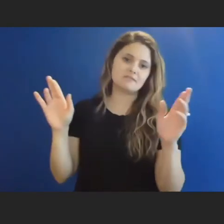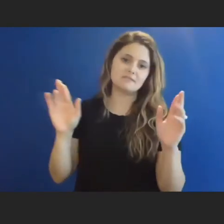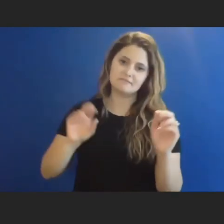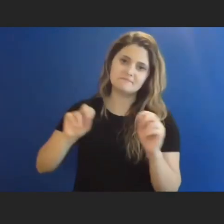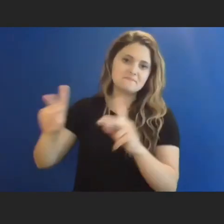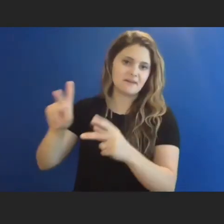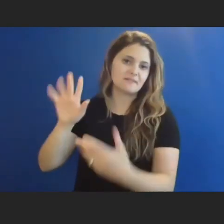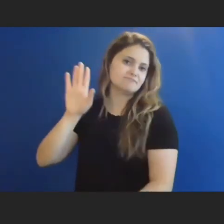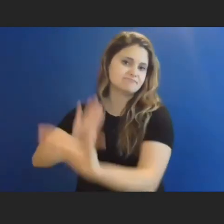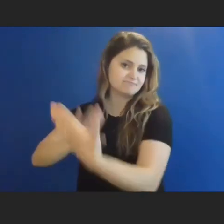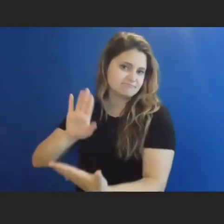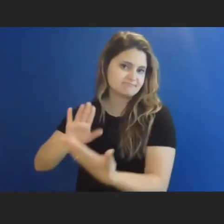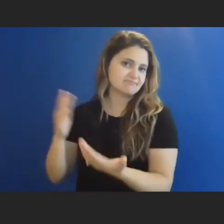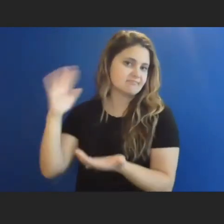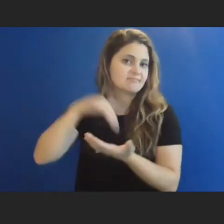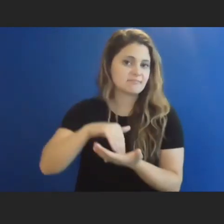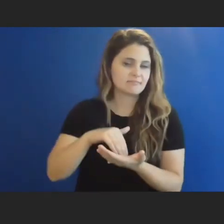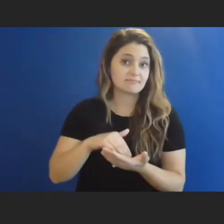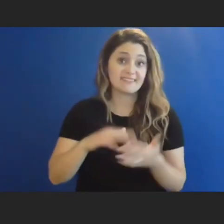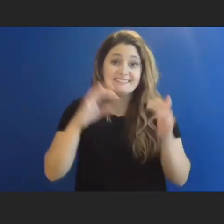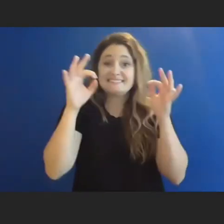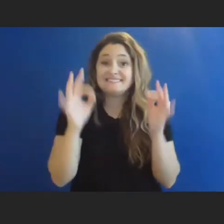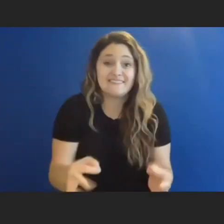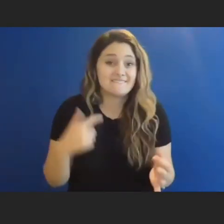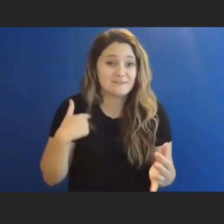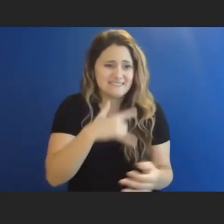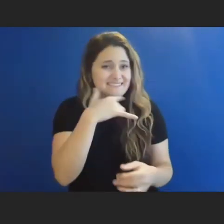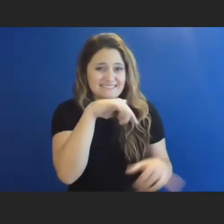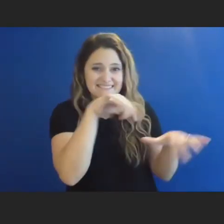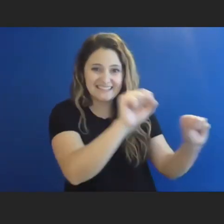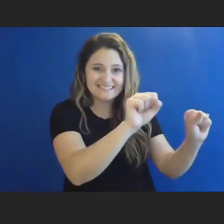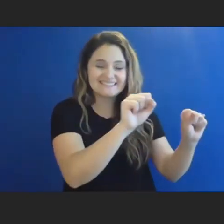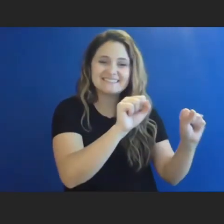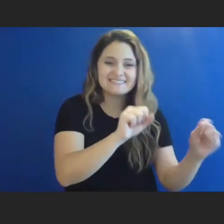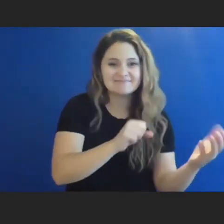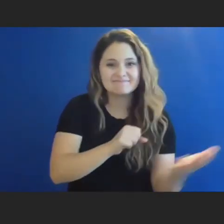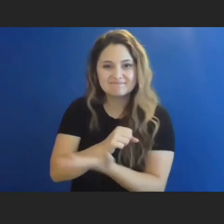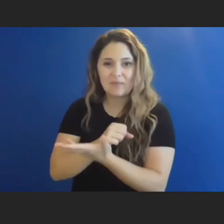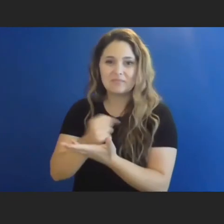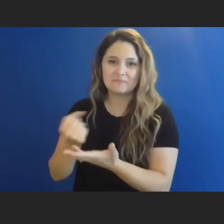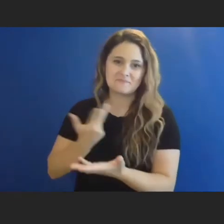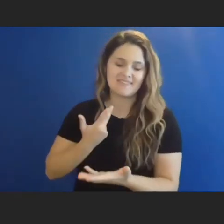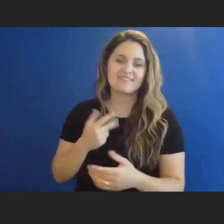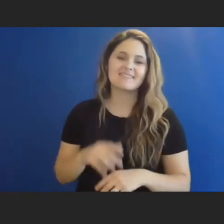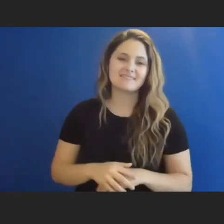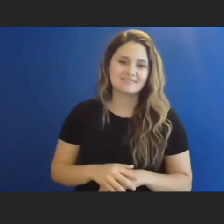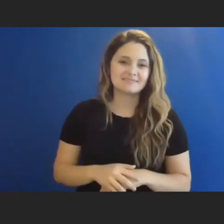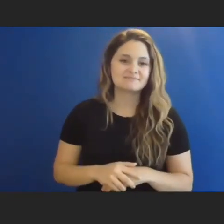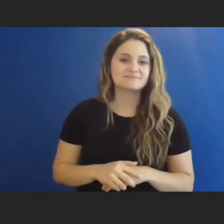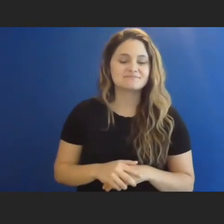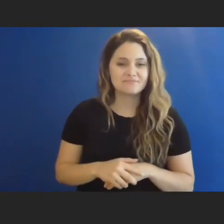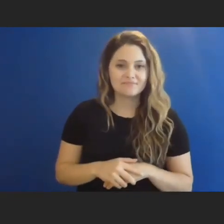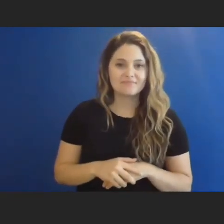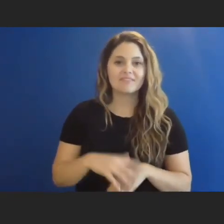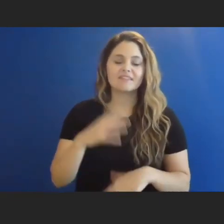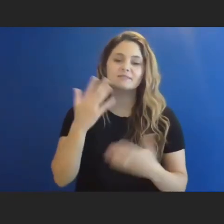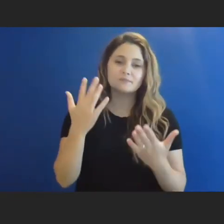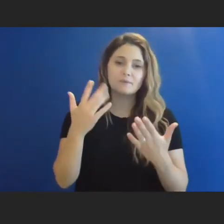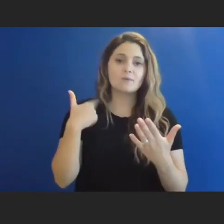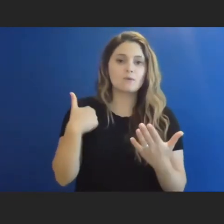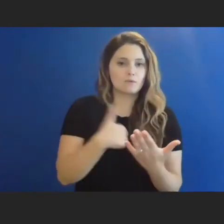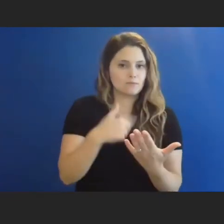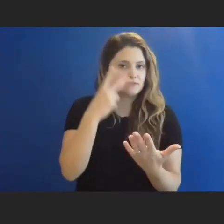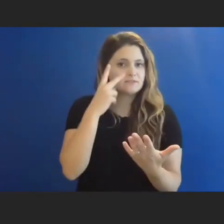come face-to-face. And absolutely, we said yes. We welcomed them with open arms. And so we